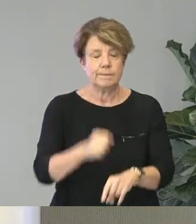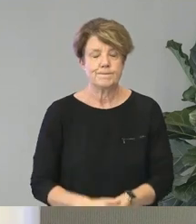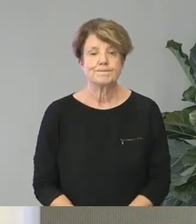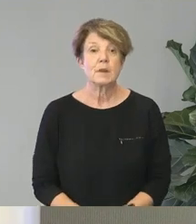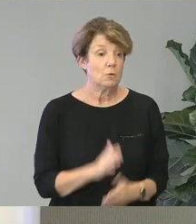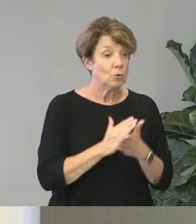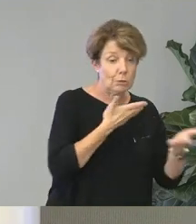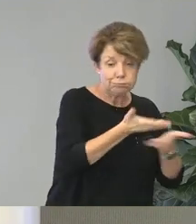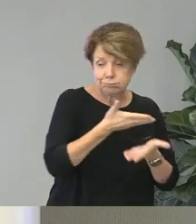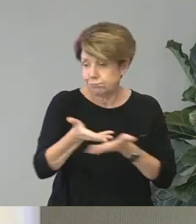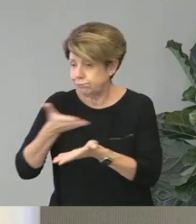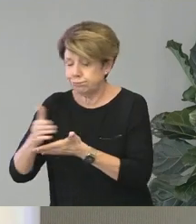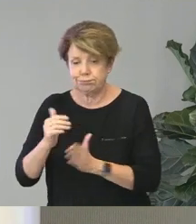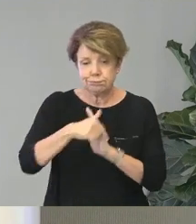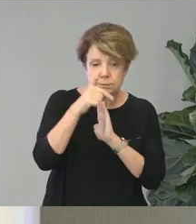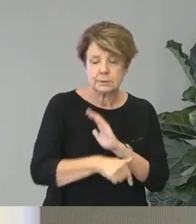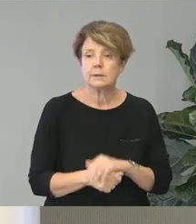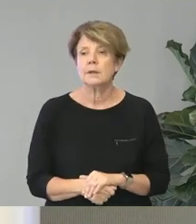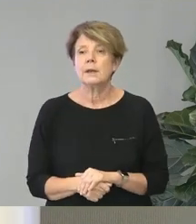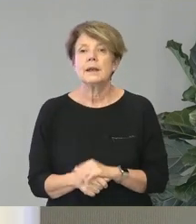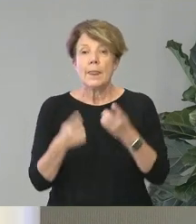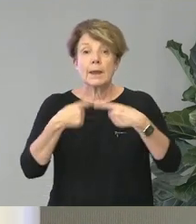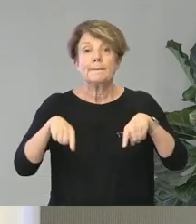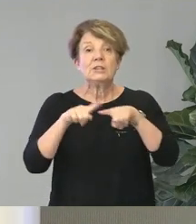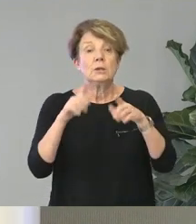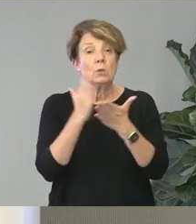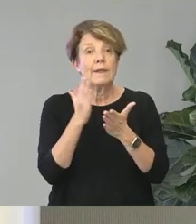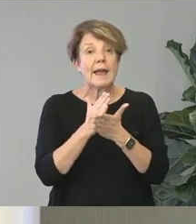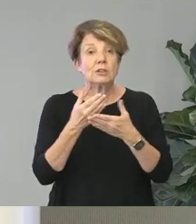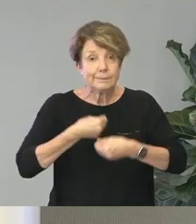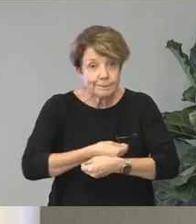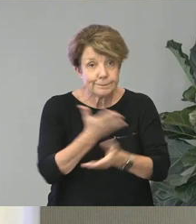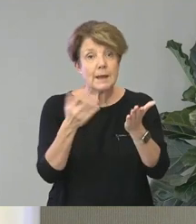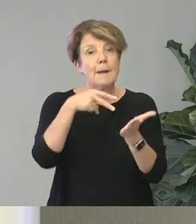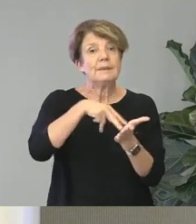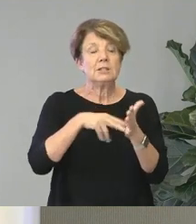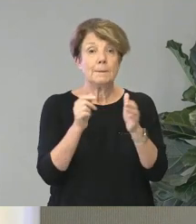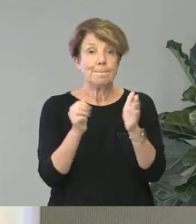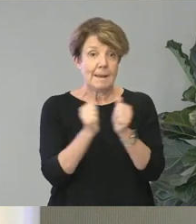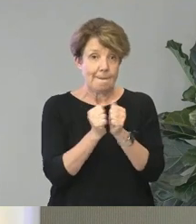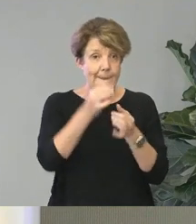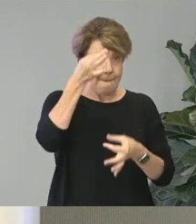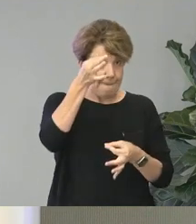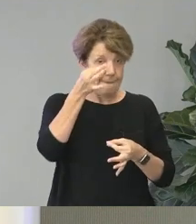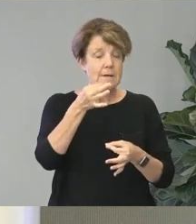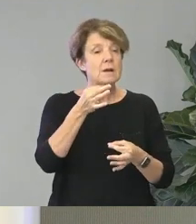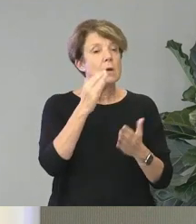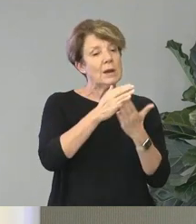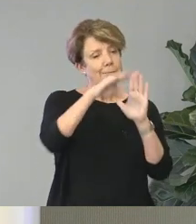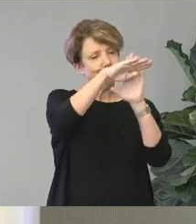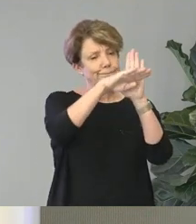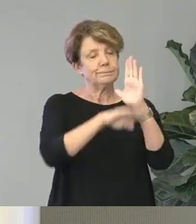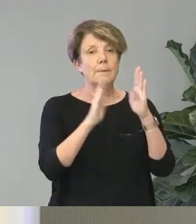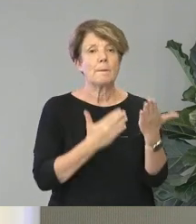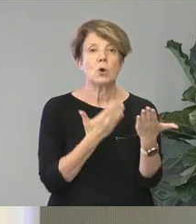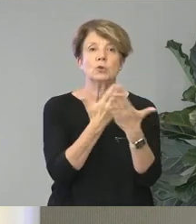extensive consultation process, the Commission is now releasing a position paper outlining a proposal for an Australian Human Rights